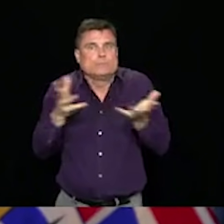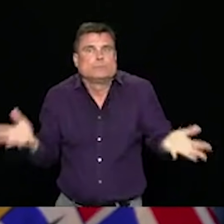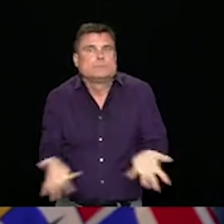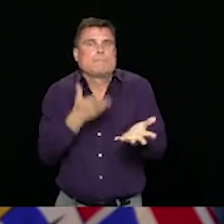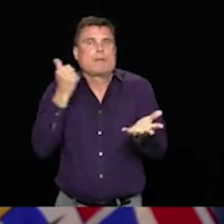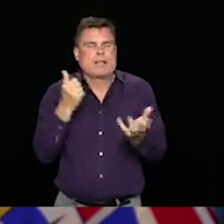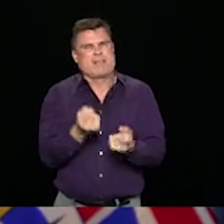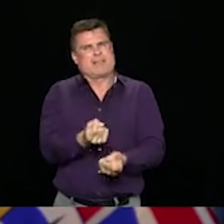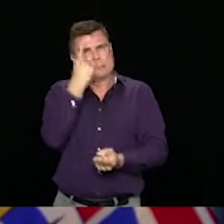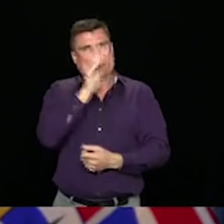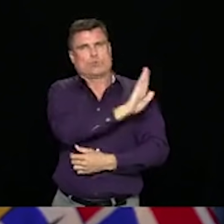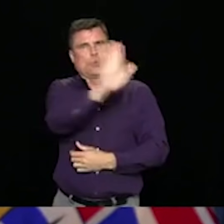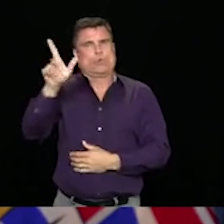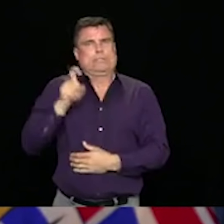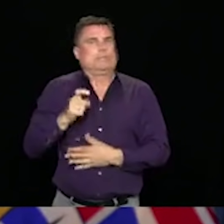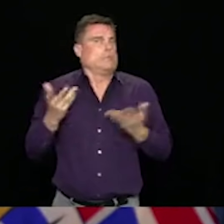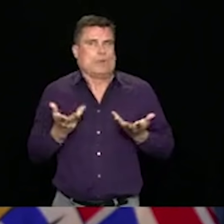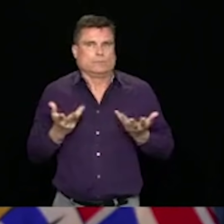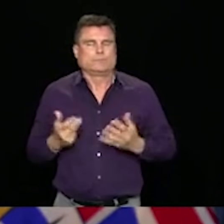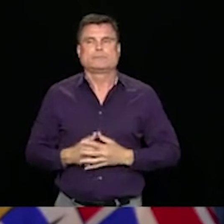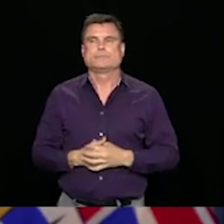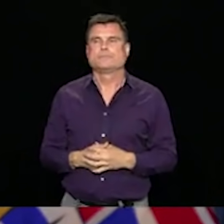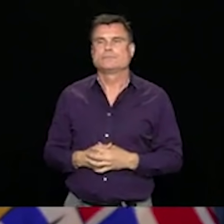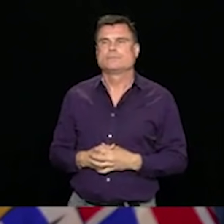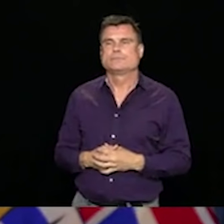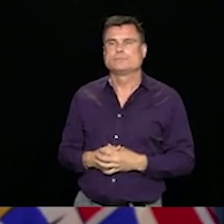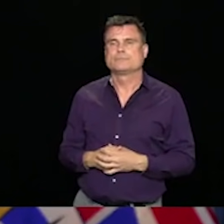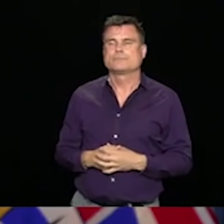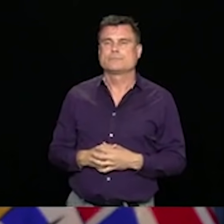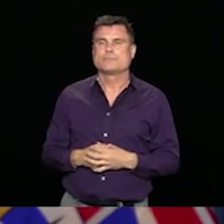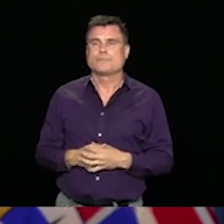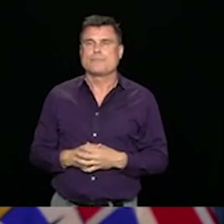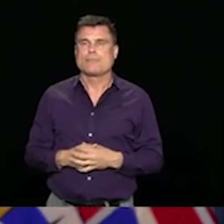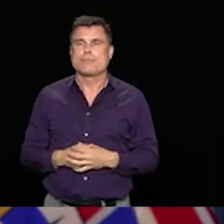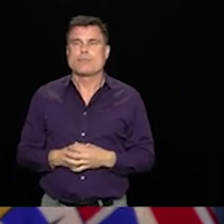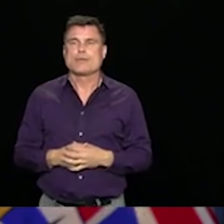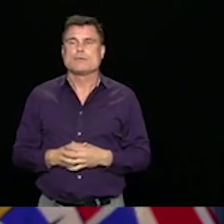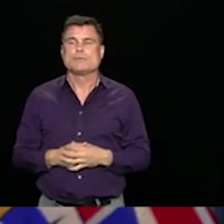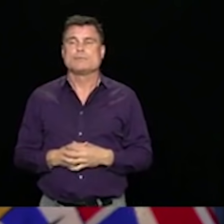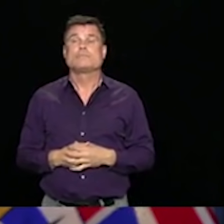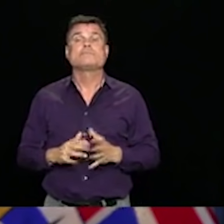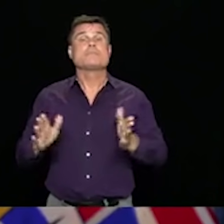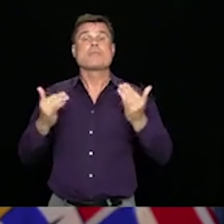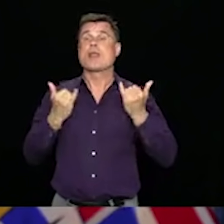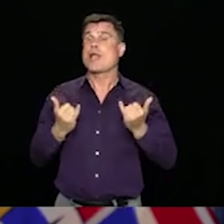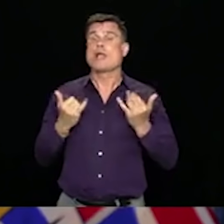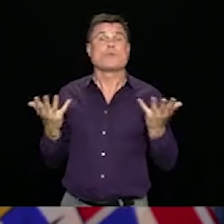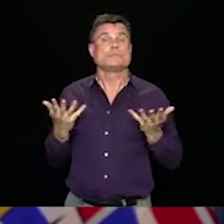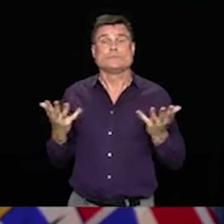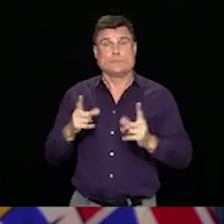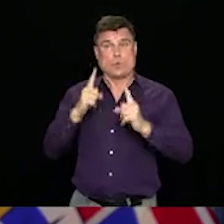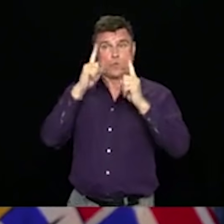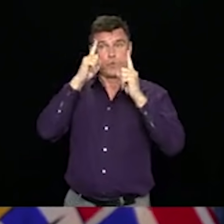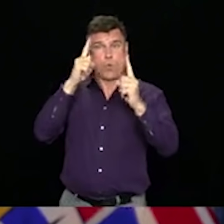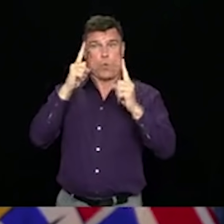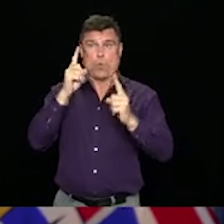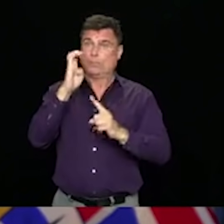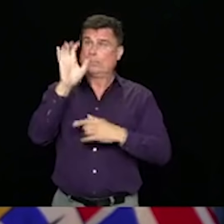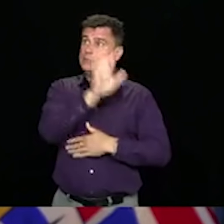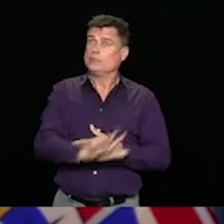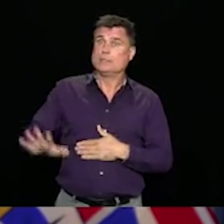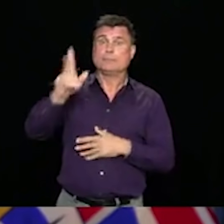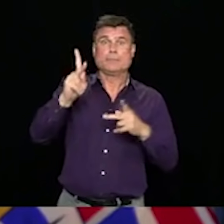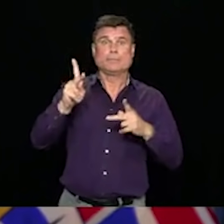foundation. We all want to get back to what we know we have in British Columbia, healthy, vibrant, and